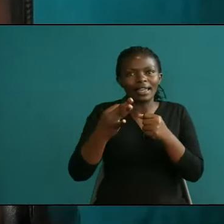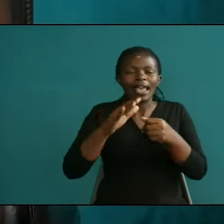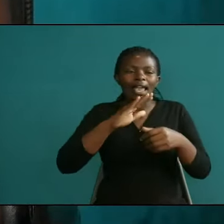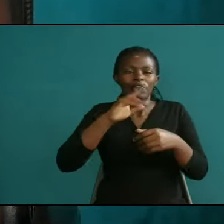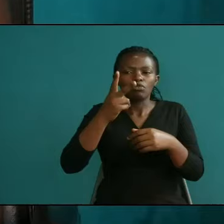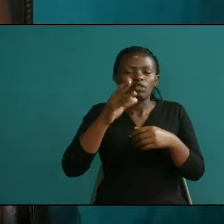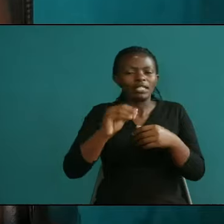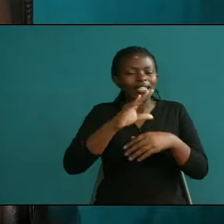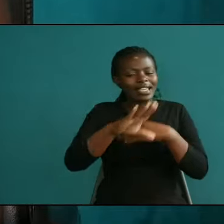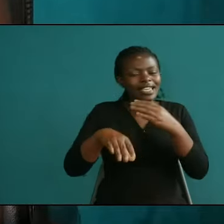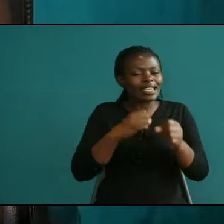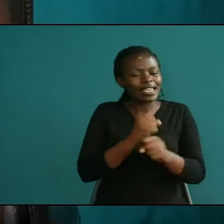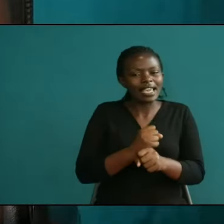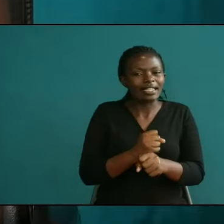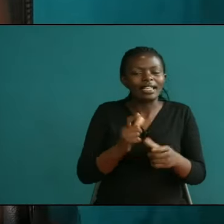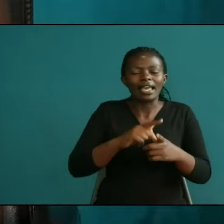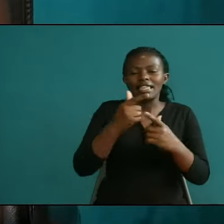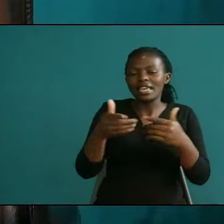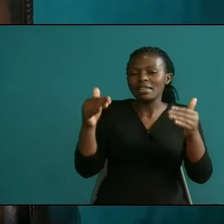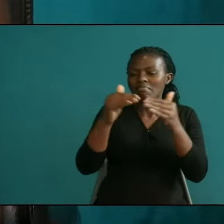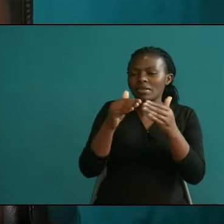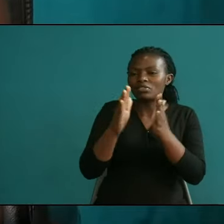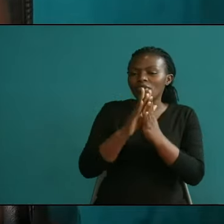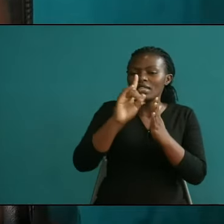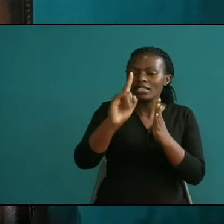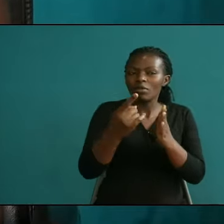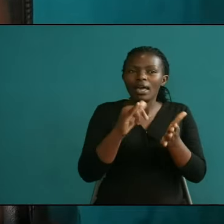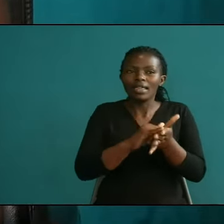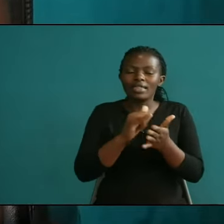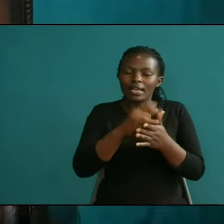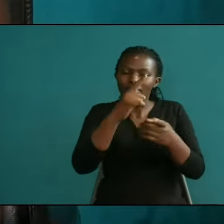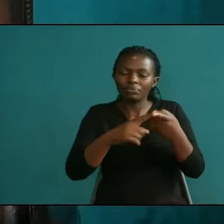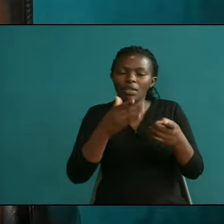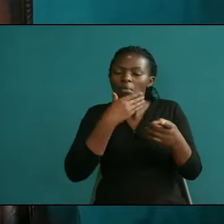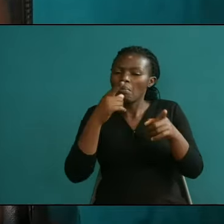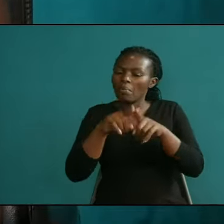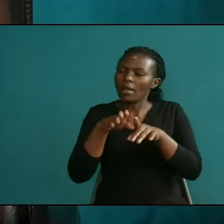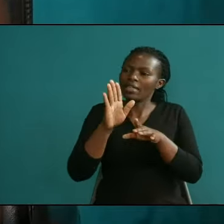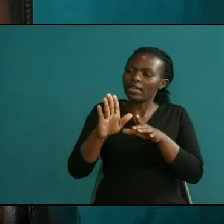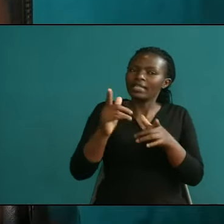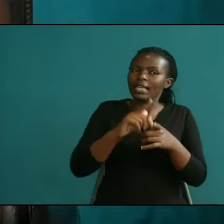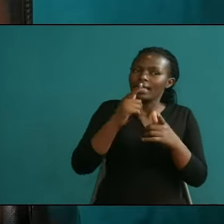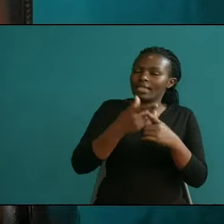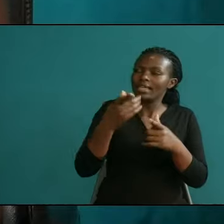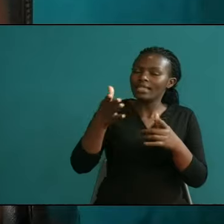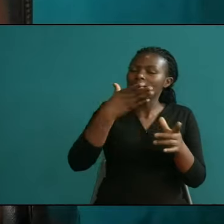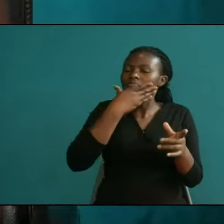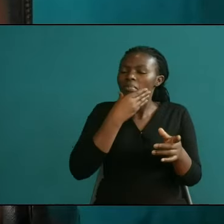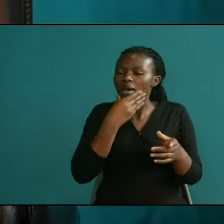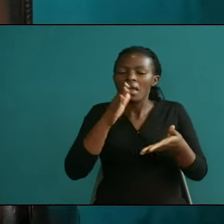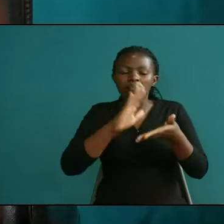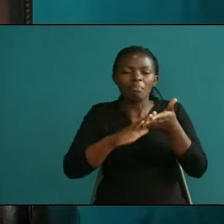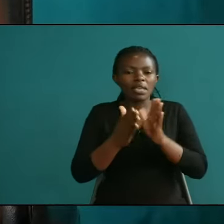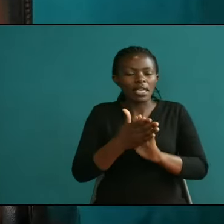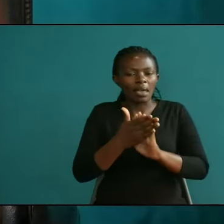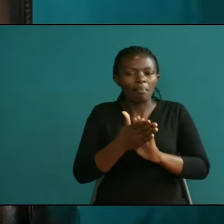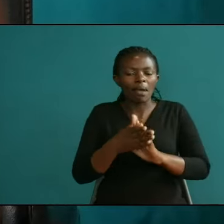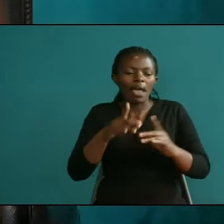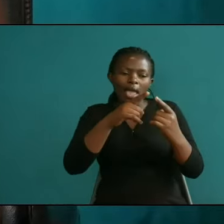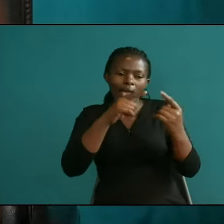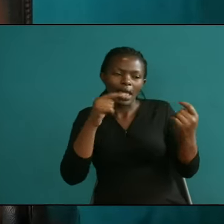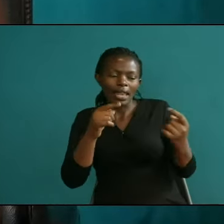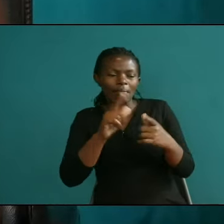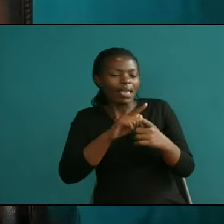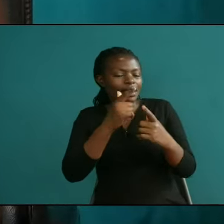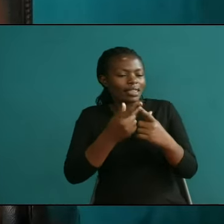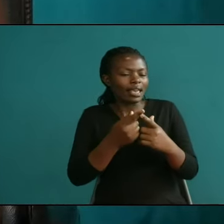crime. Compelled by Christ's command to forgive, Ruth Young's man had gone to her enemy and pronounced forgiveness. Then she had taken him to